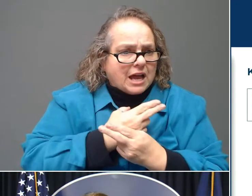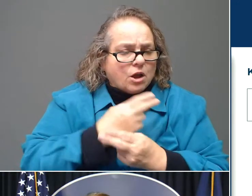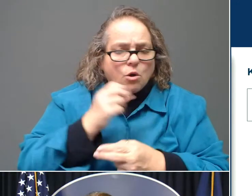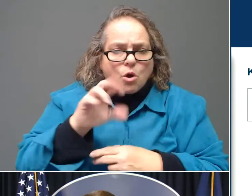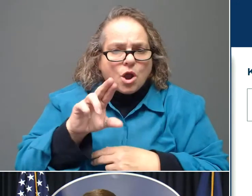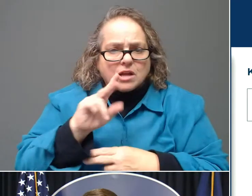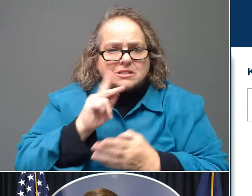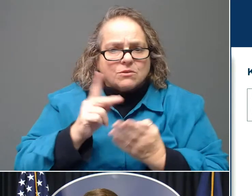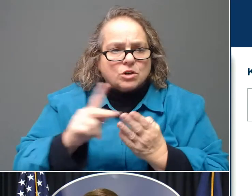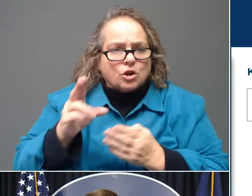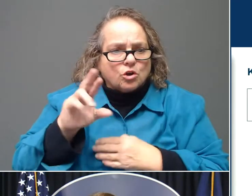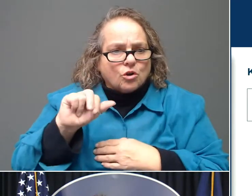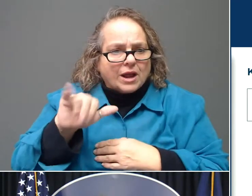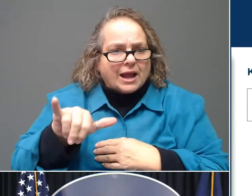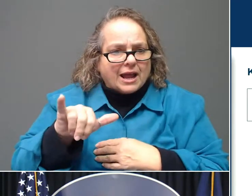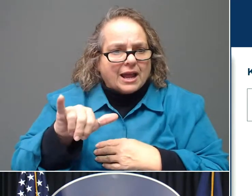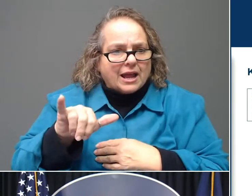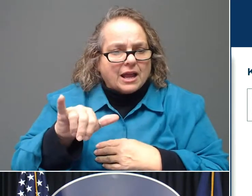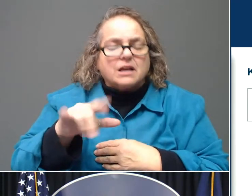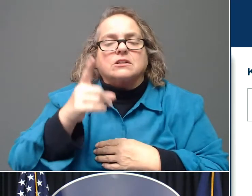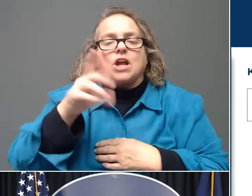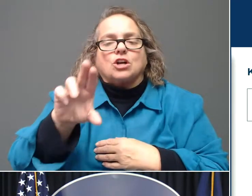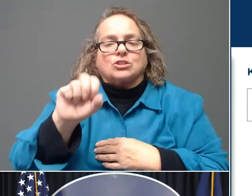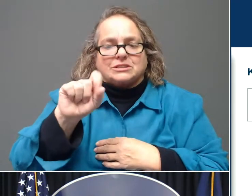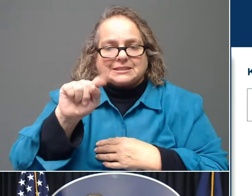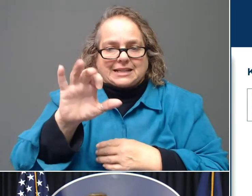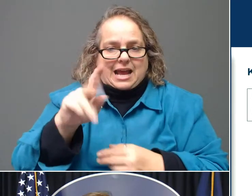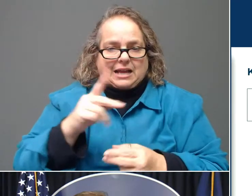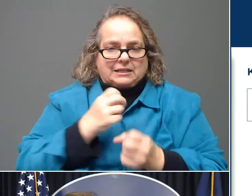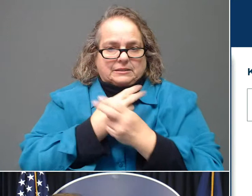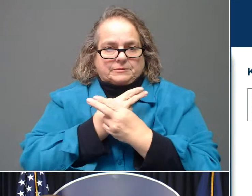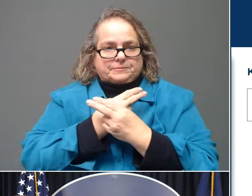We'll go next to Dr. Stack.